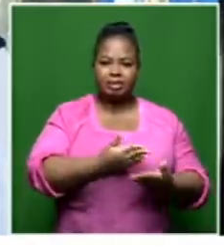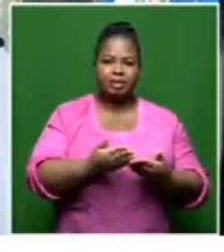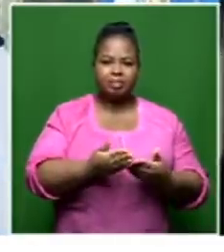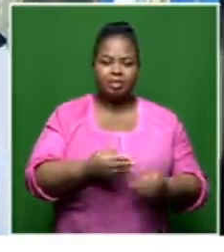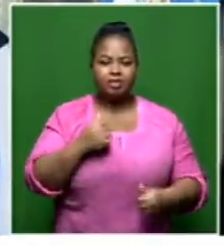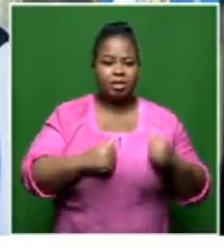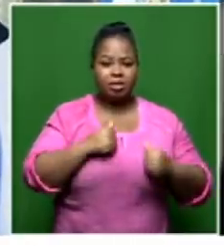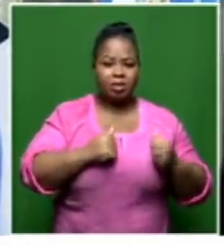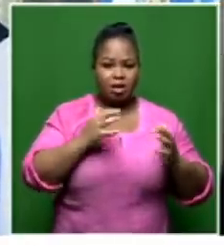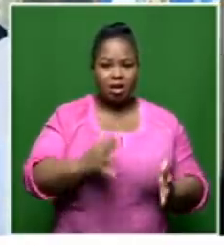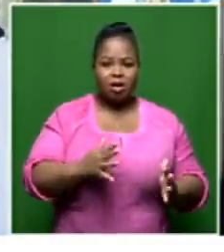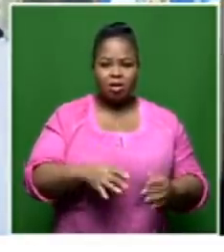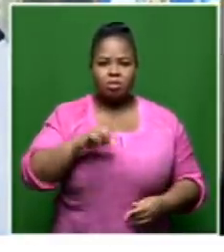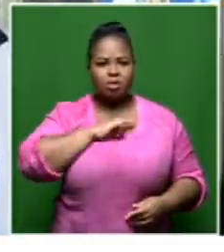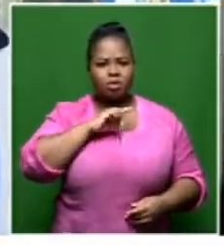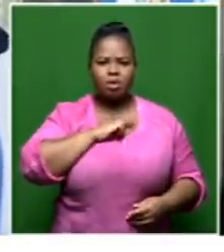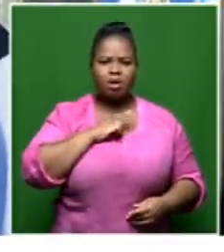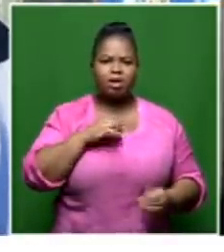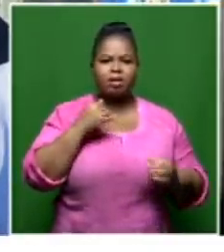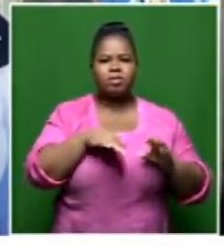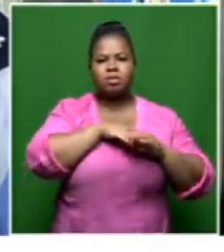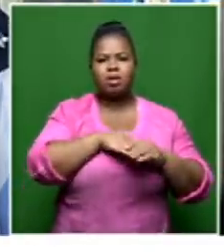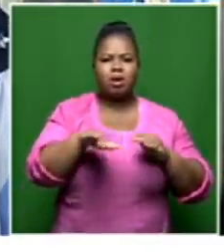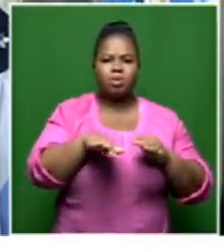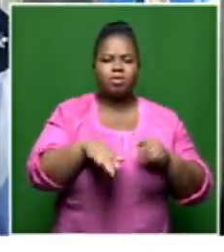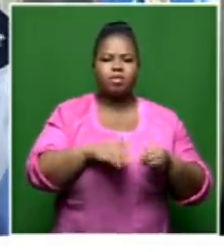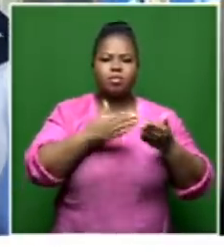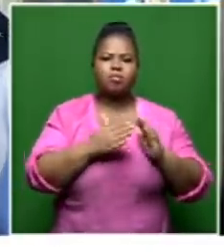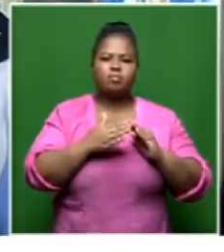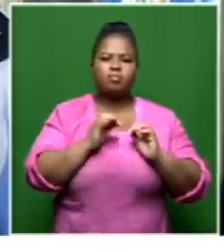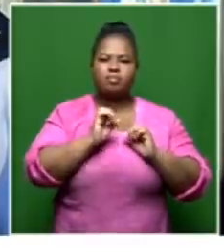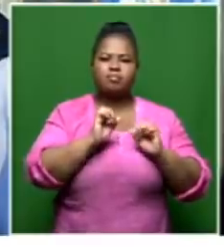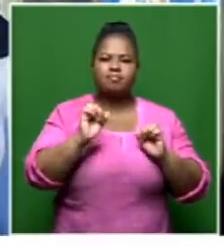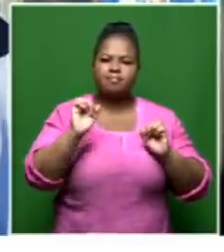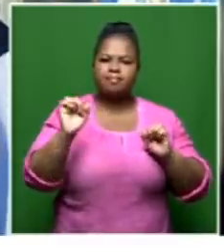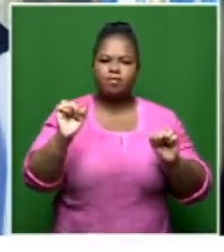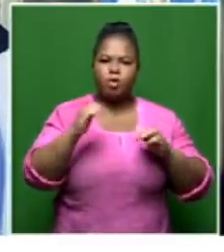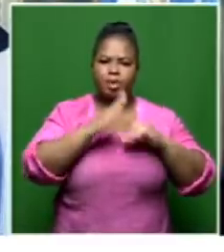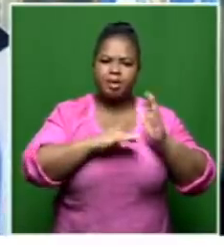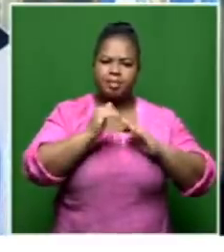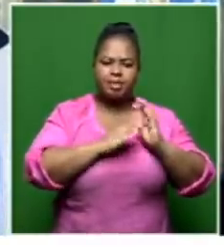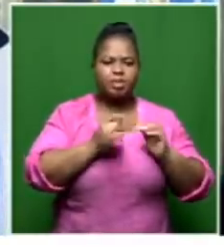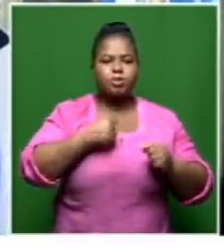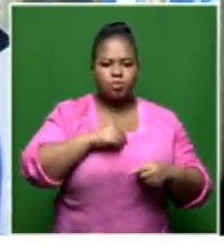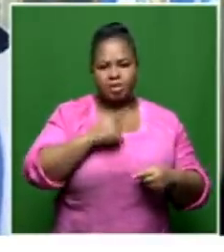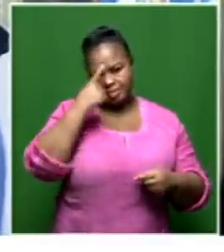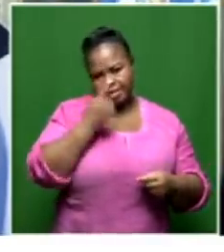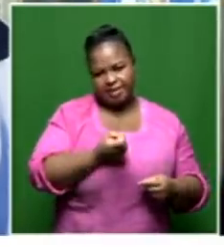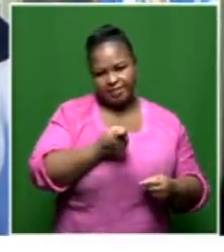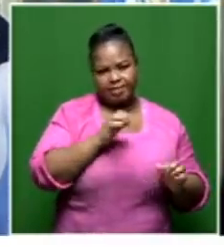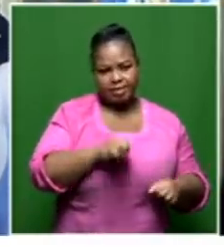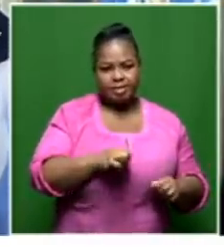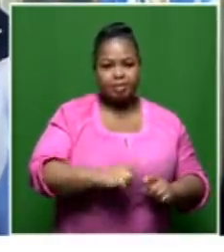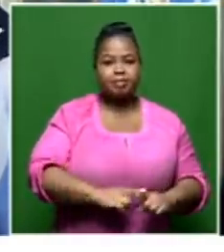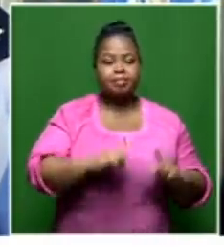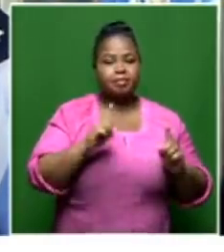these joggers, some of these runners, because they have just come out of their residences. And we will take for granted them. However, there